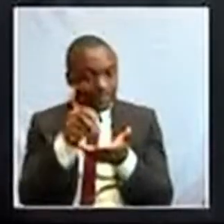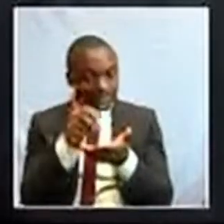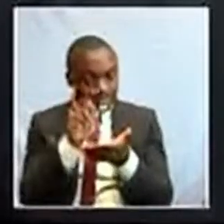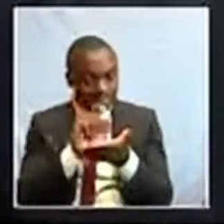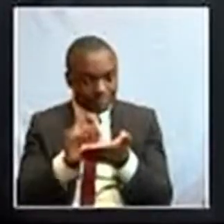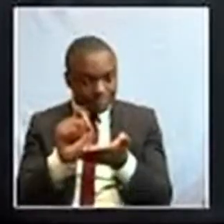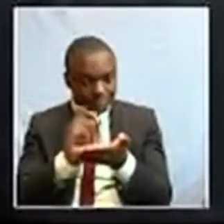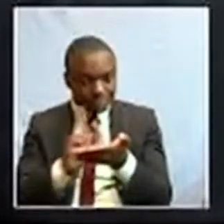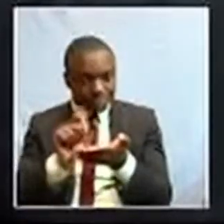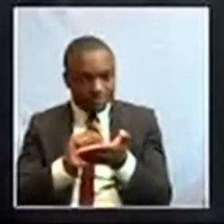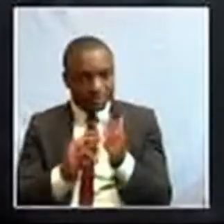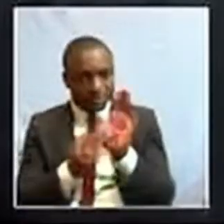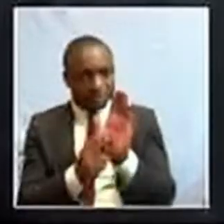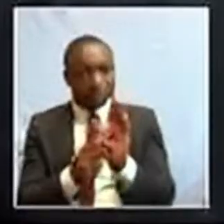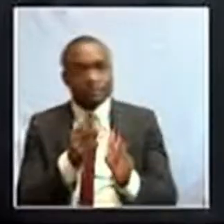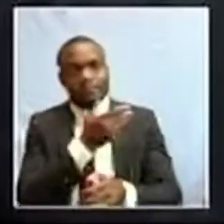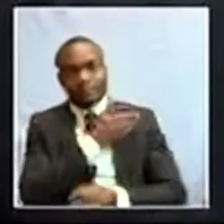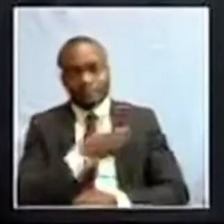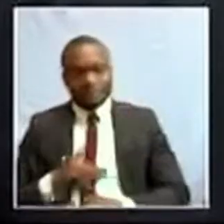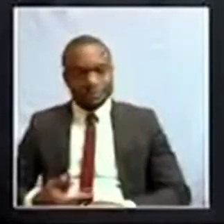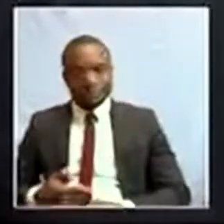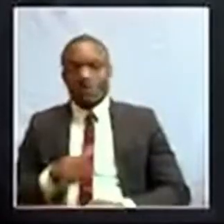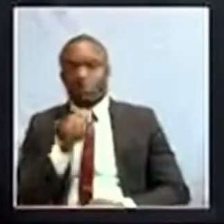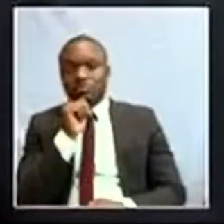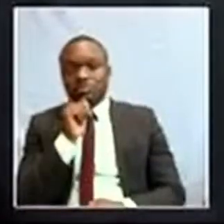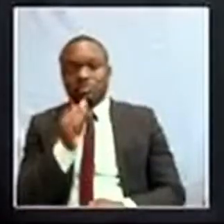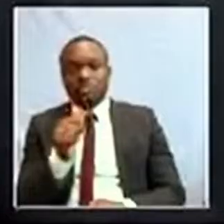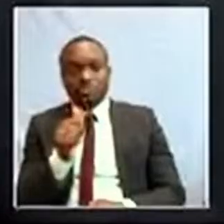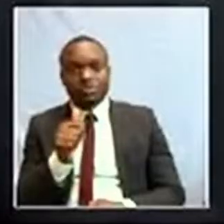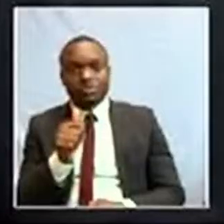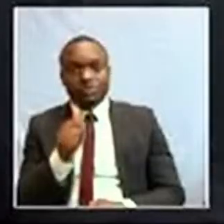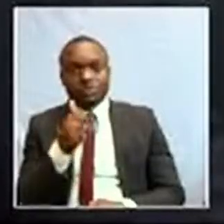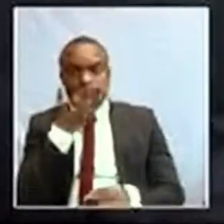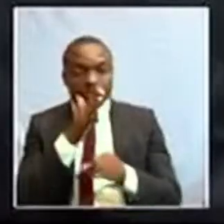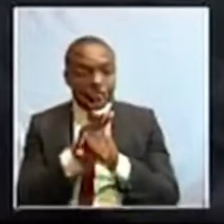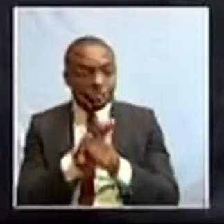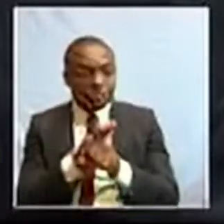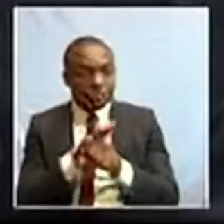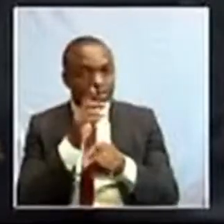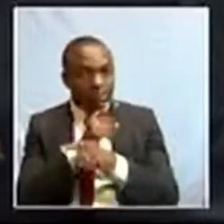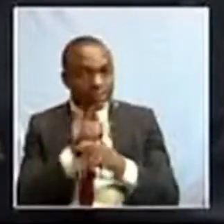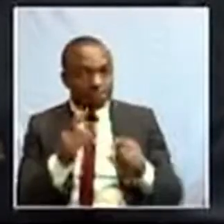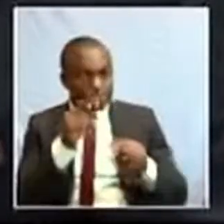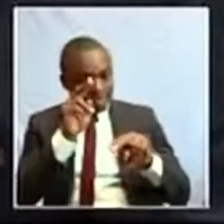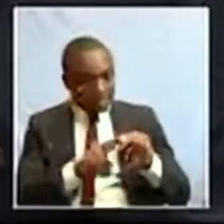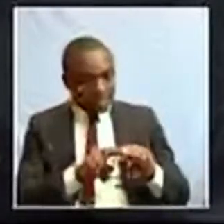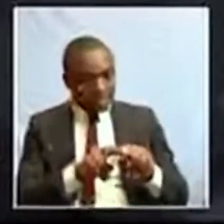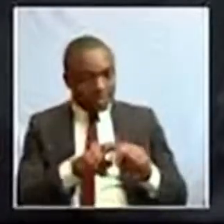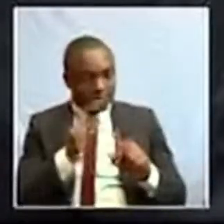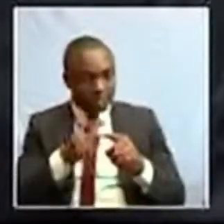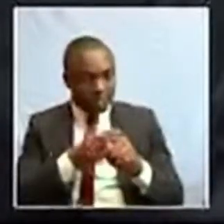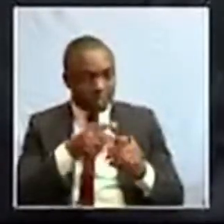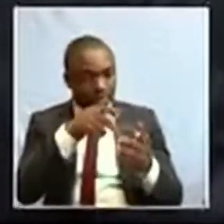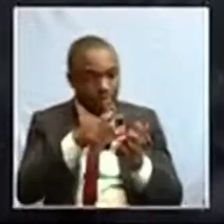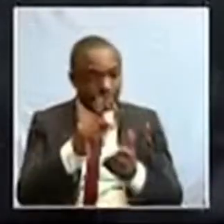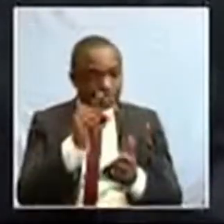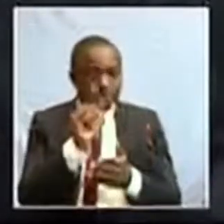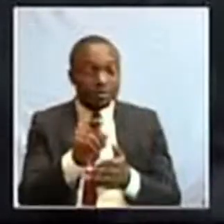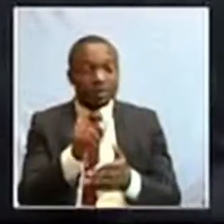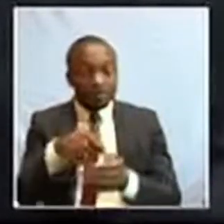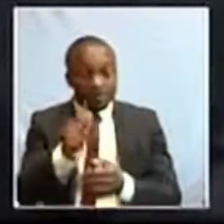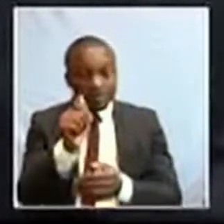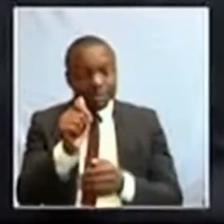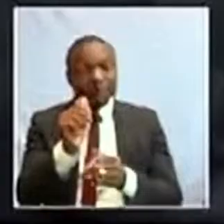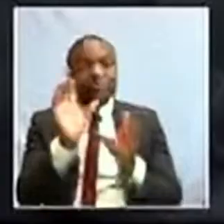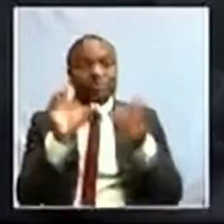to show seriousness? Because you have not committed anyway. You just started, okay, this month you can pay this. You as a